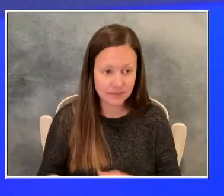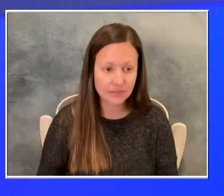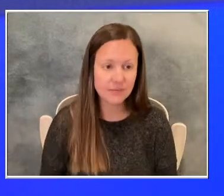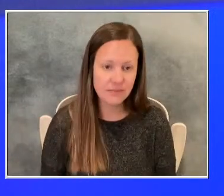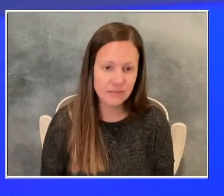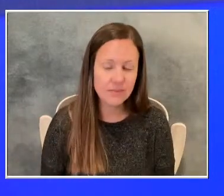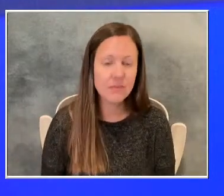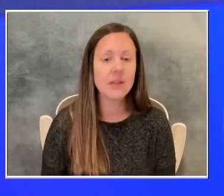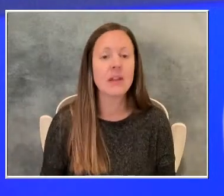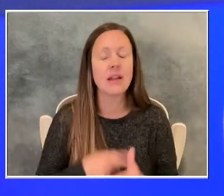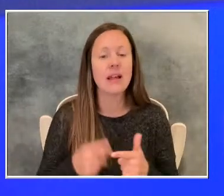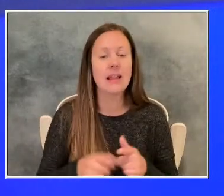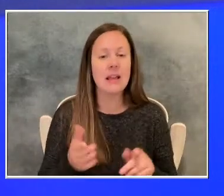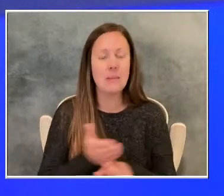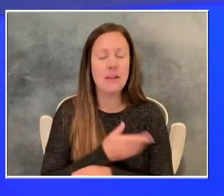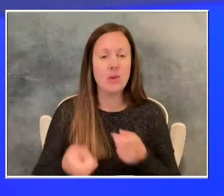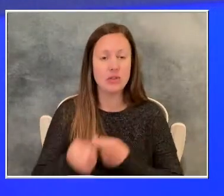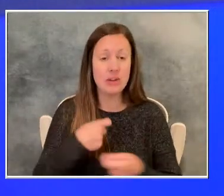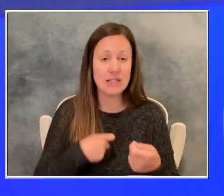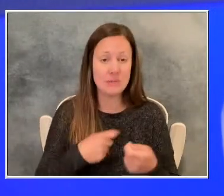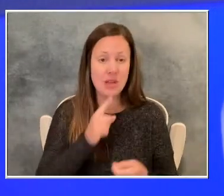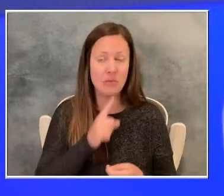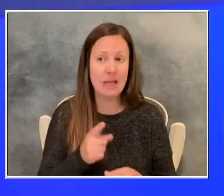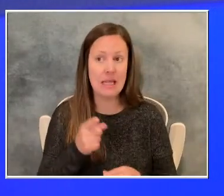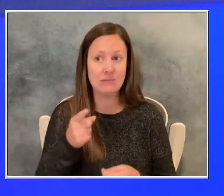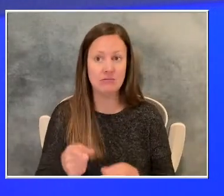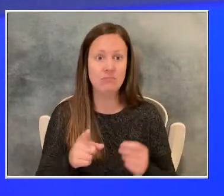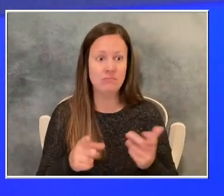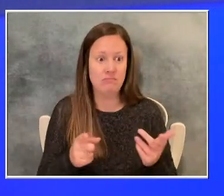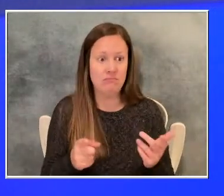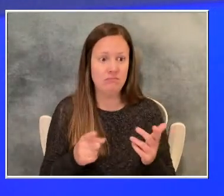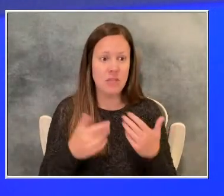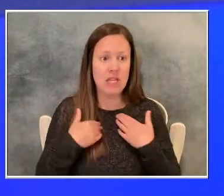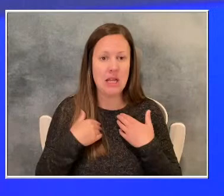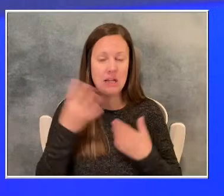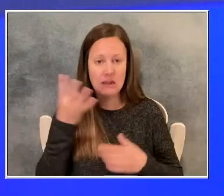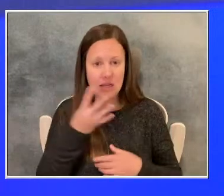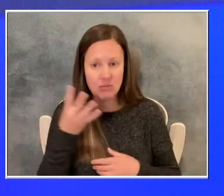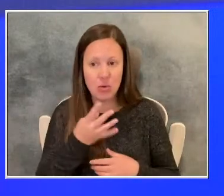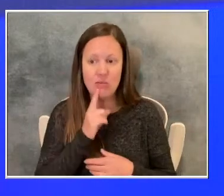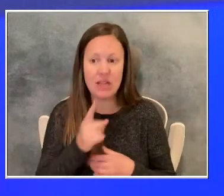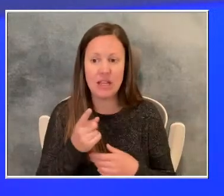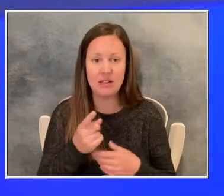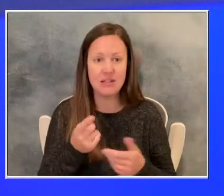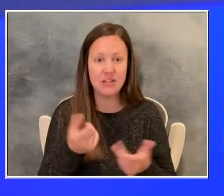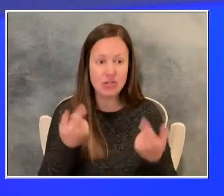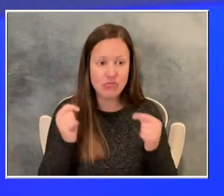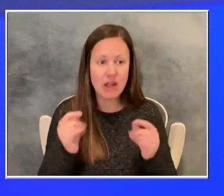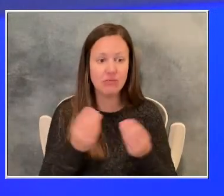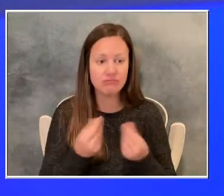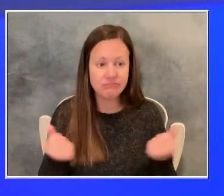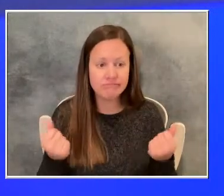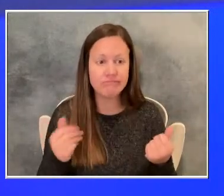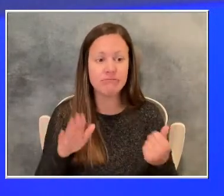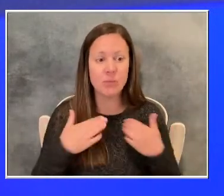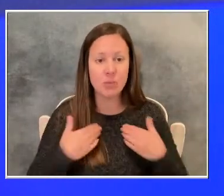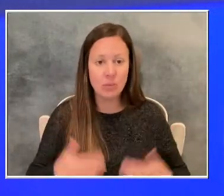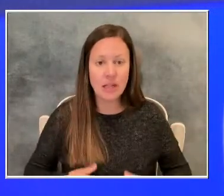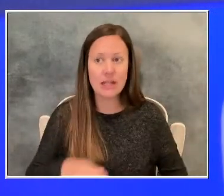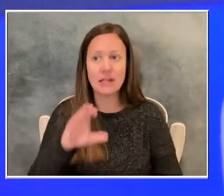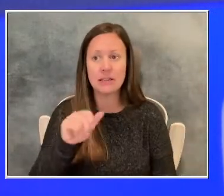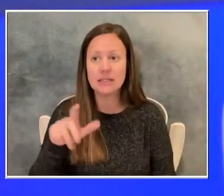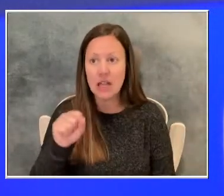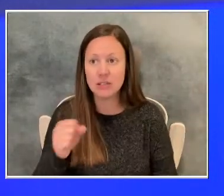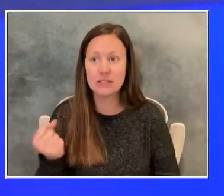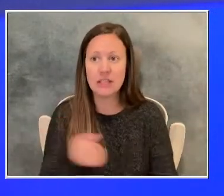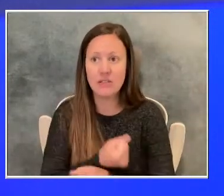Pam had to receive chemotherapy to clear out her whatever residual leukemia cells they might still be hiding, and